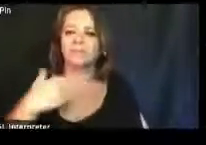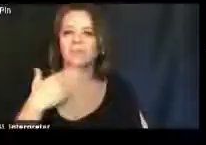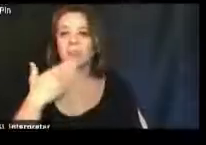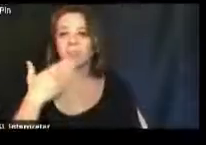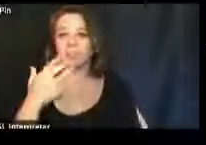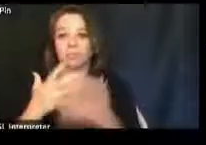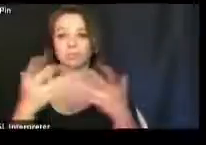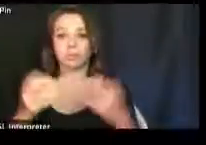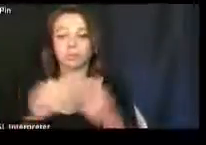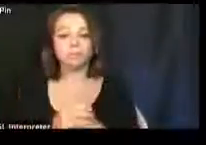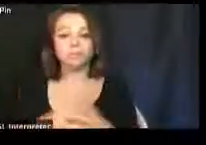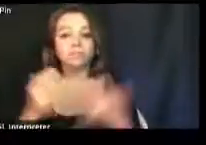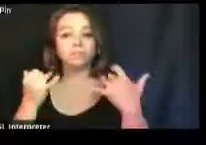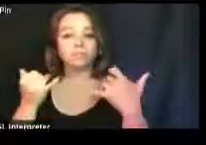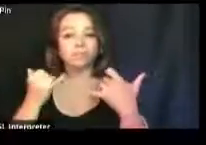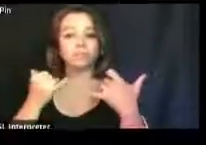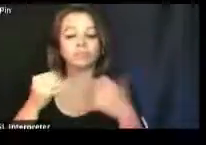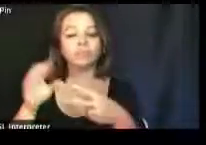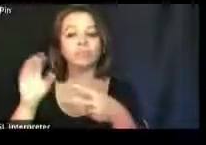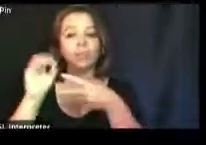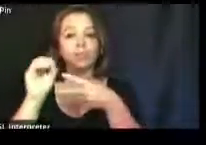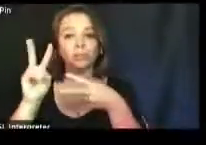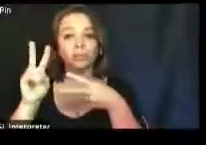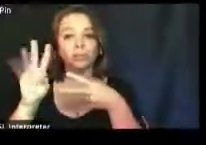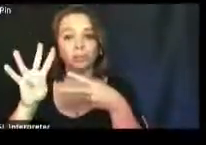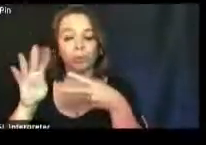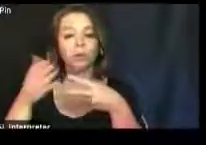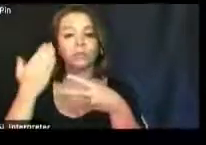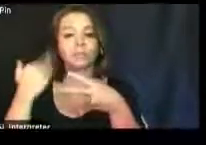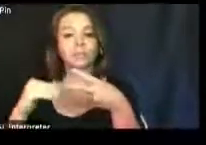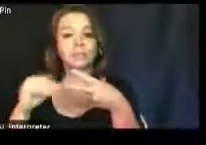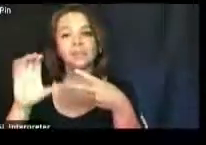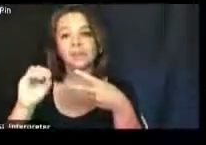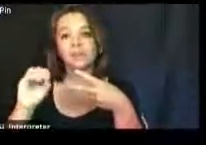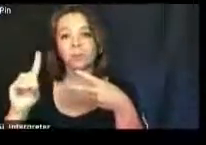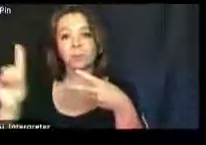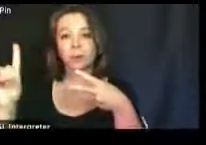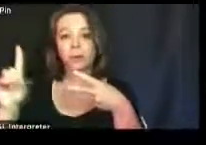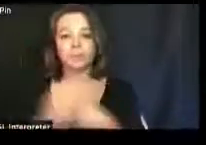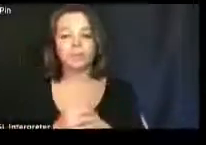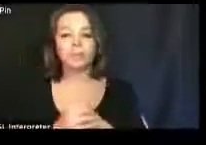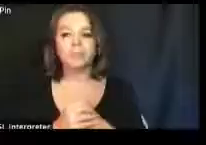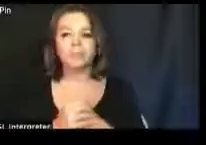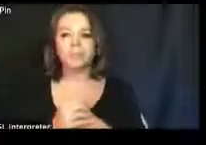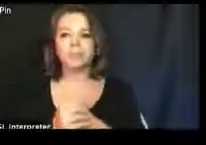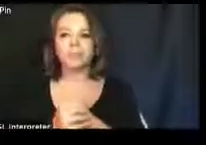Right now will be 024, and up next will be 011.